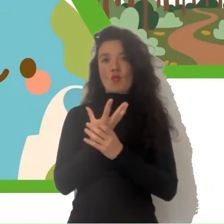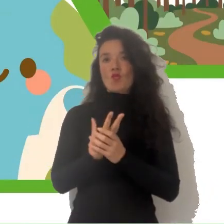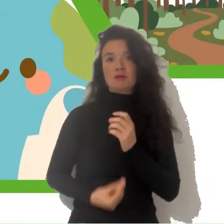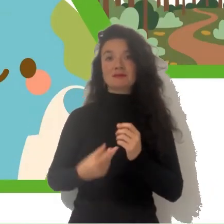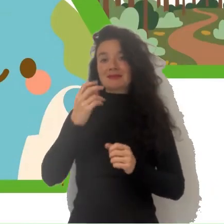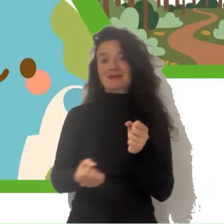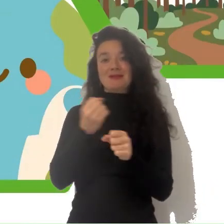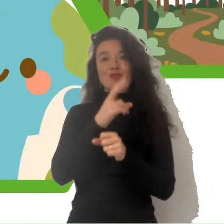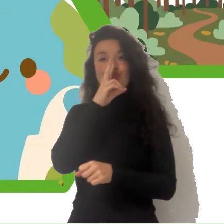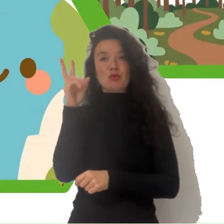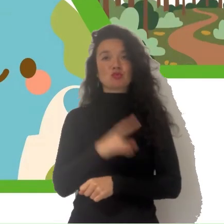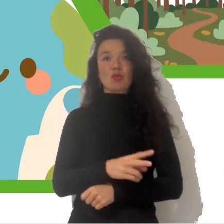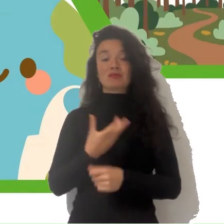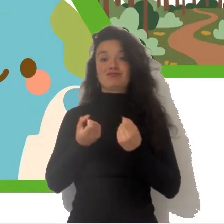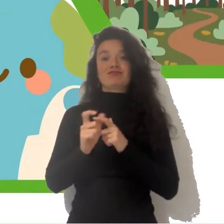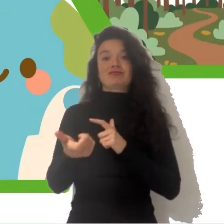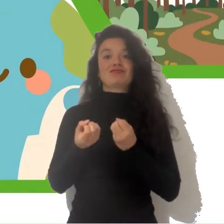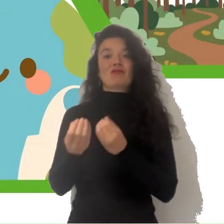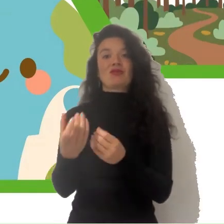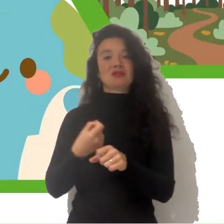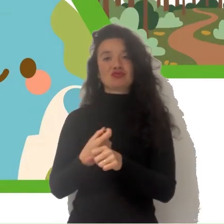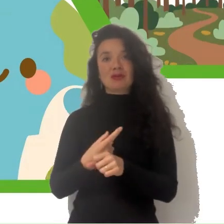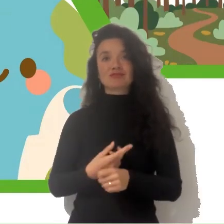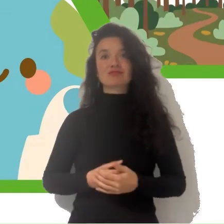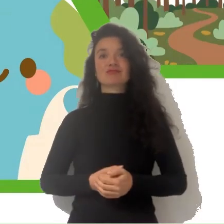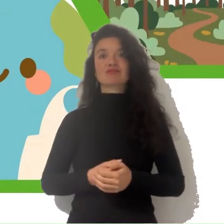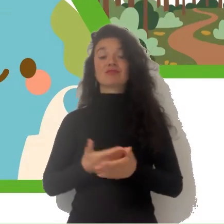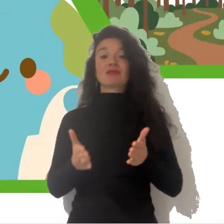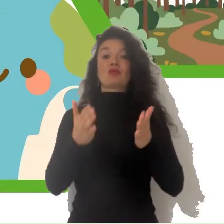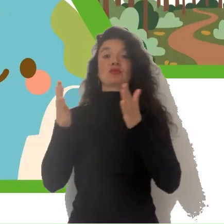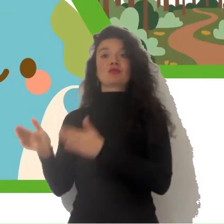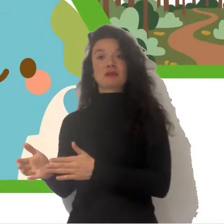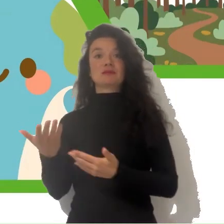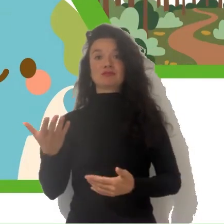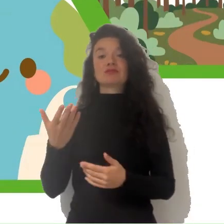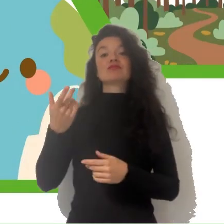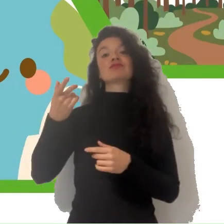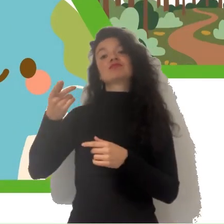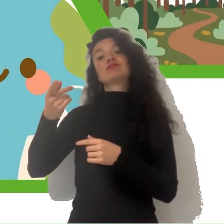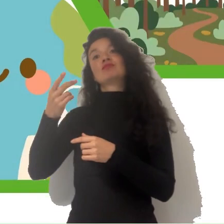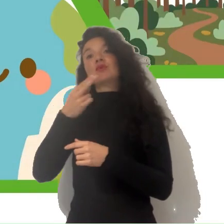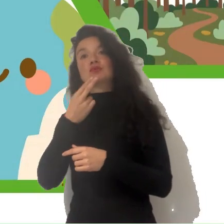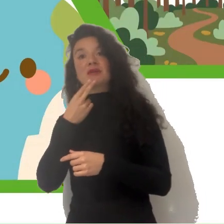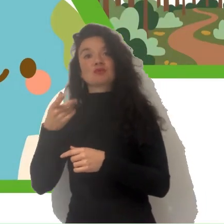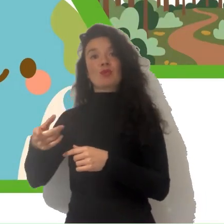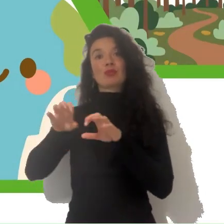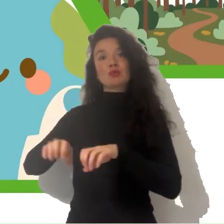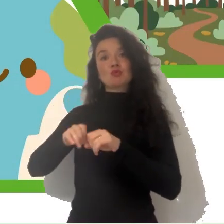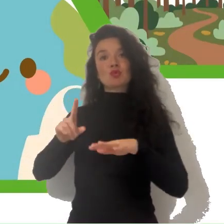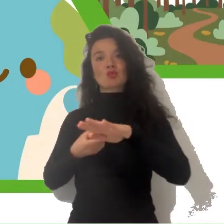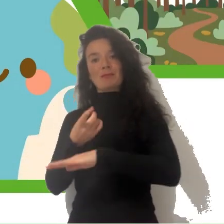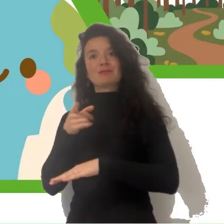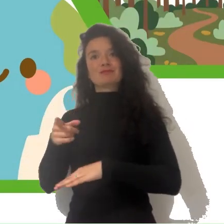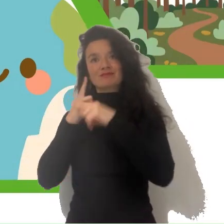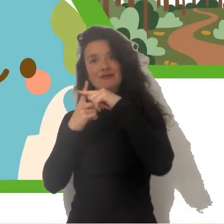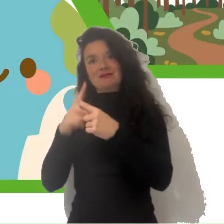impact on the environment. As sustainable productions use too many resources, creates pollution and generate waste. On the